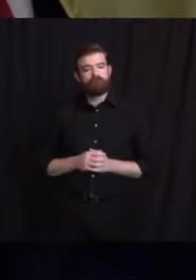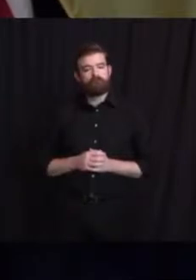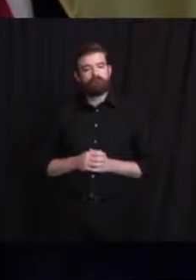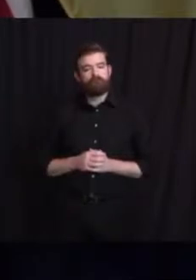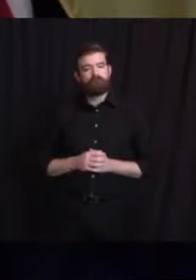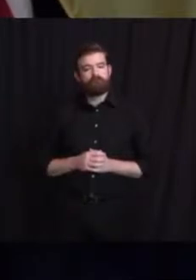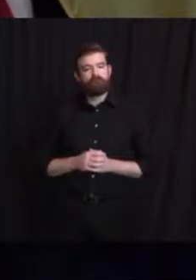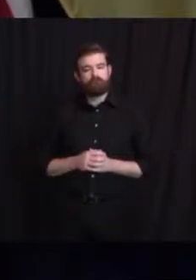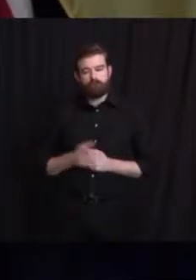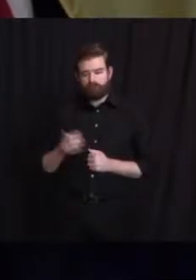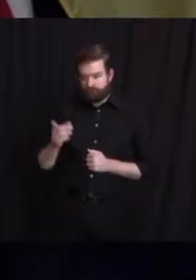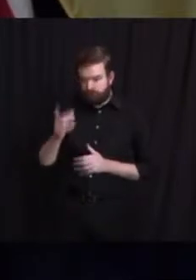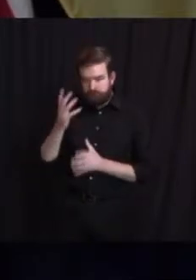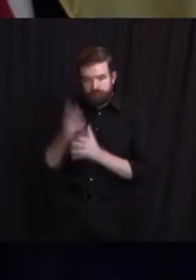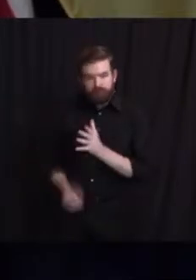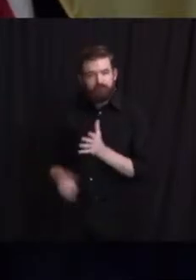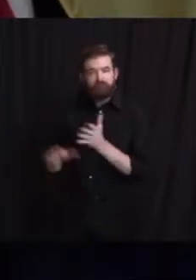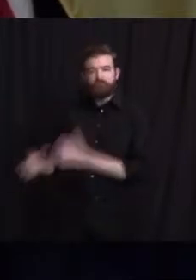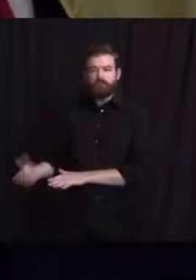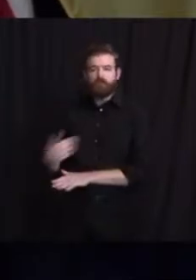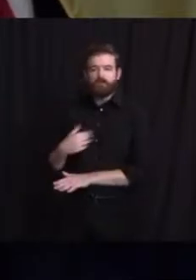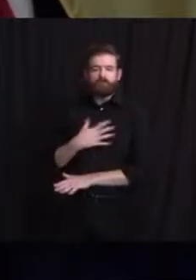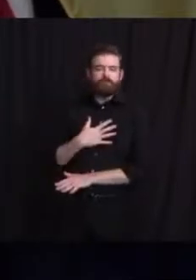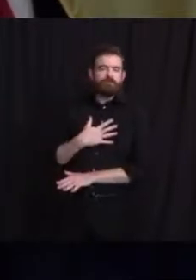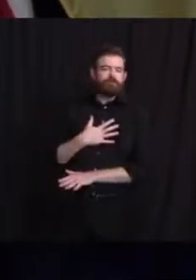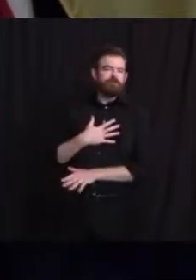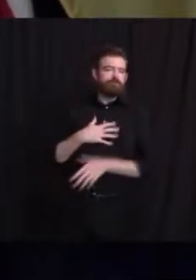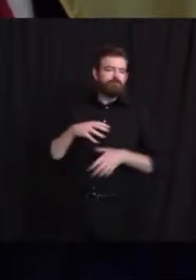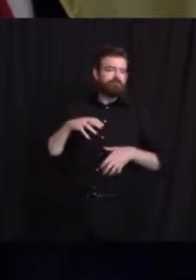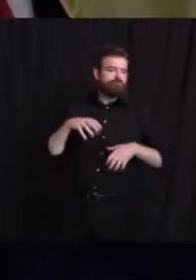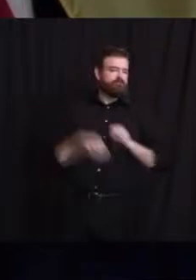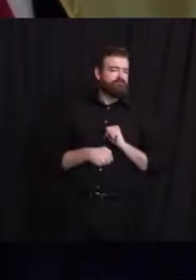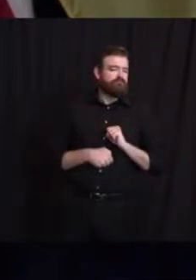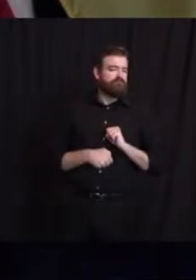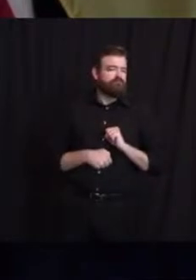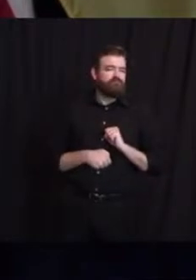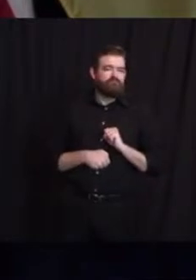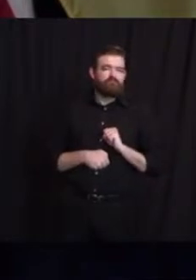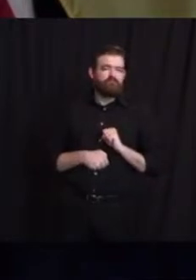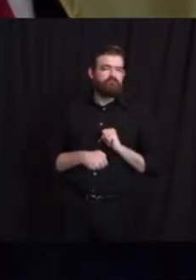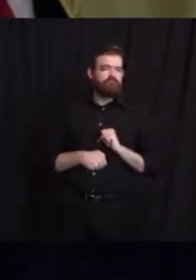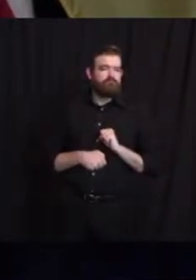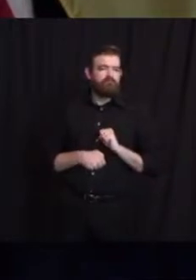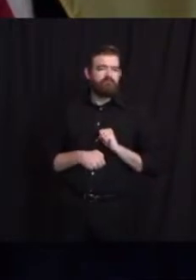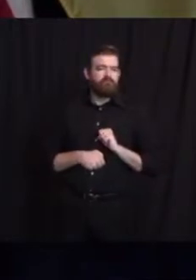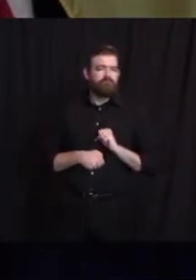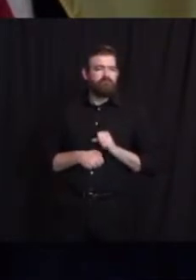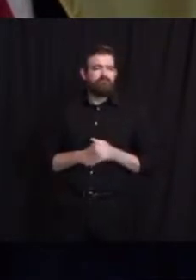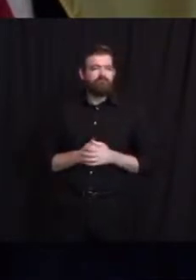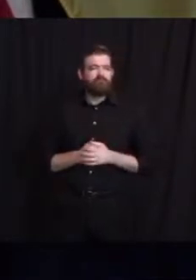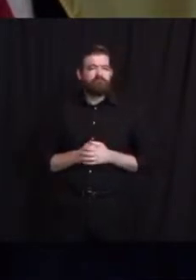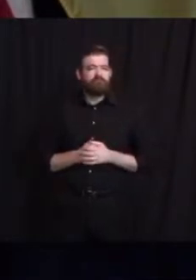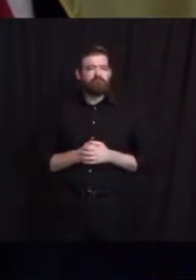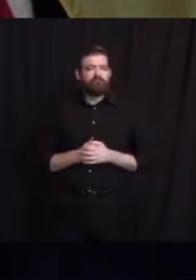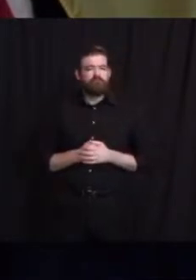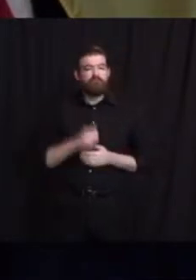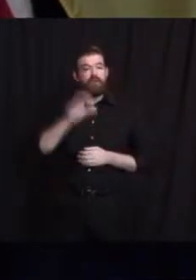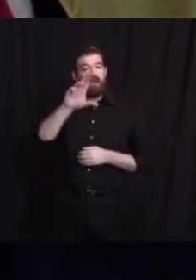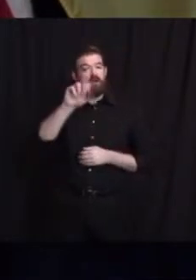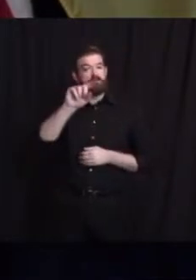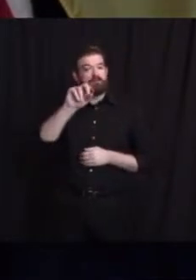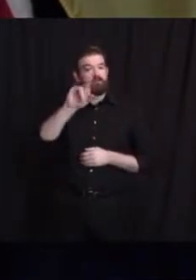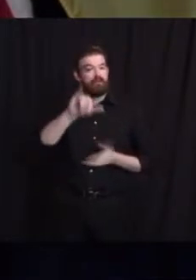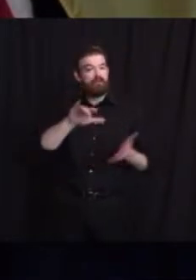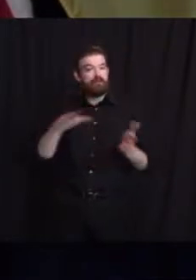involved. And in-custody deaths and officer-involved shootings are some of the most complex, intense investigations